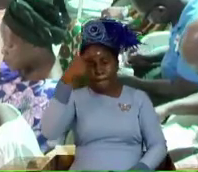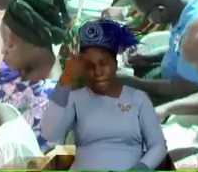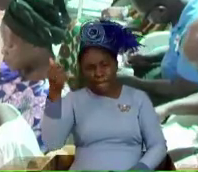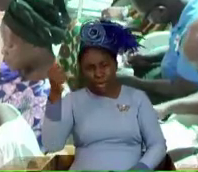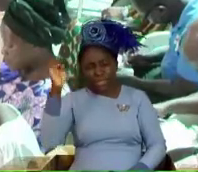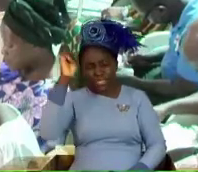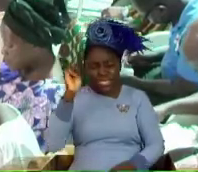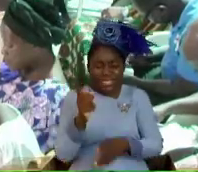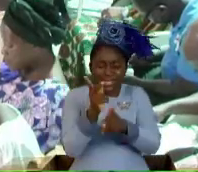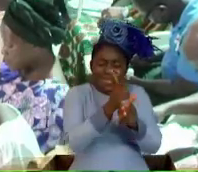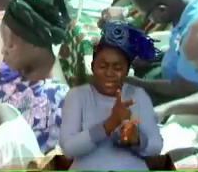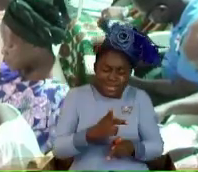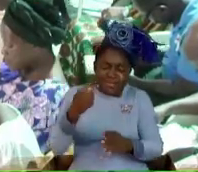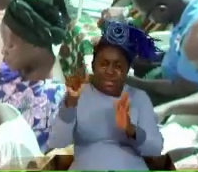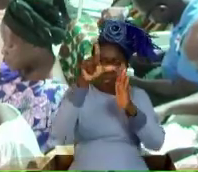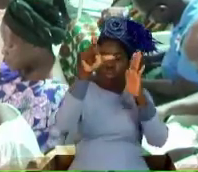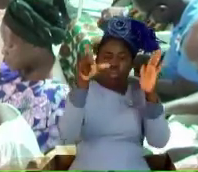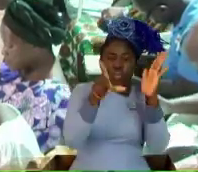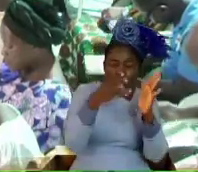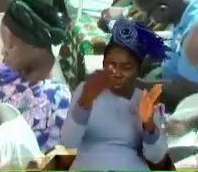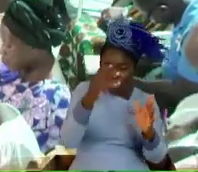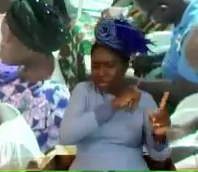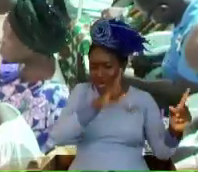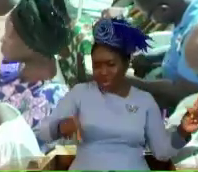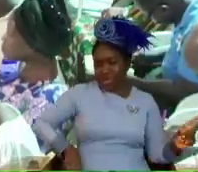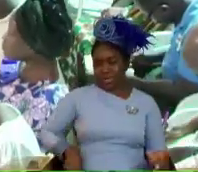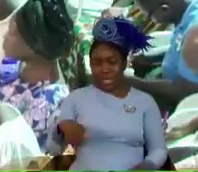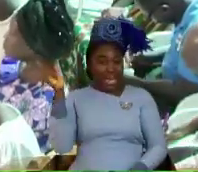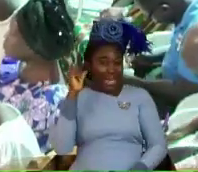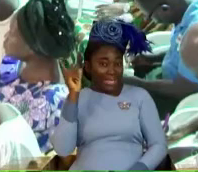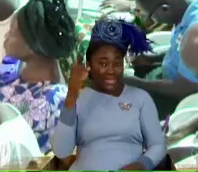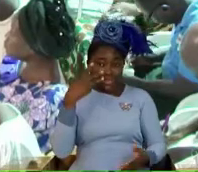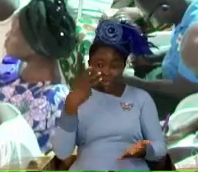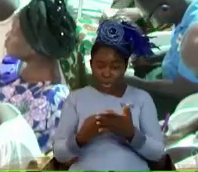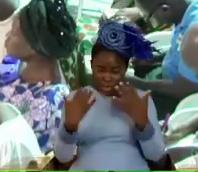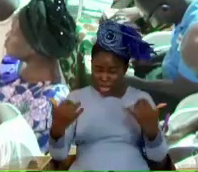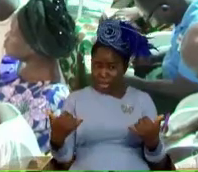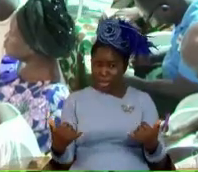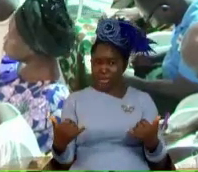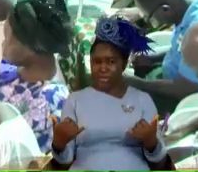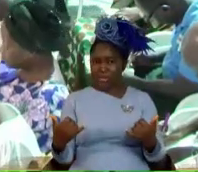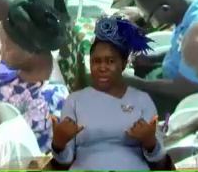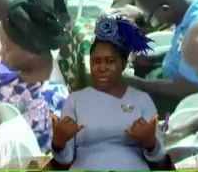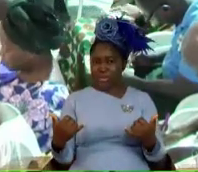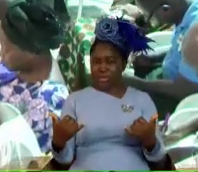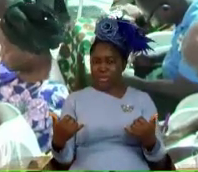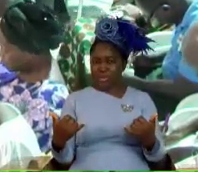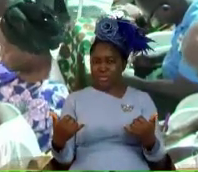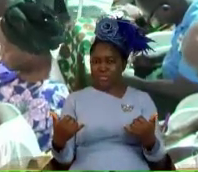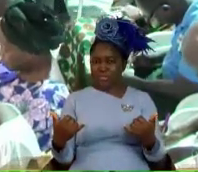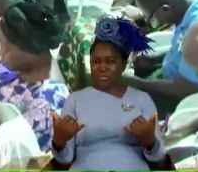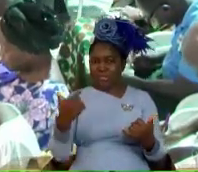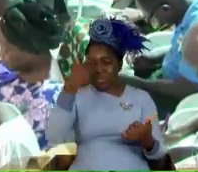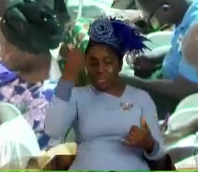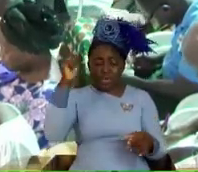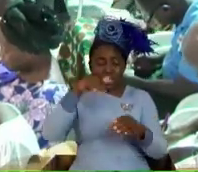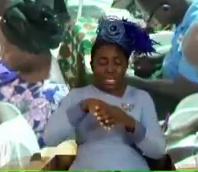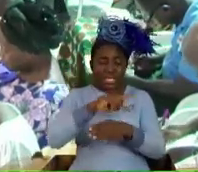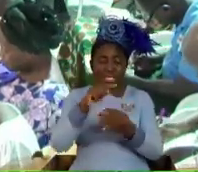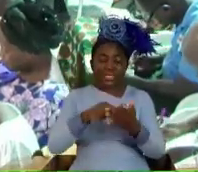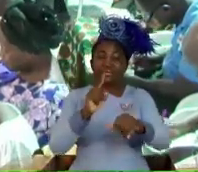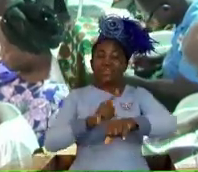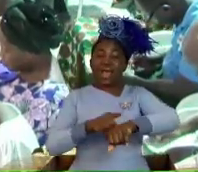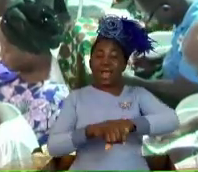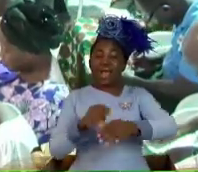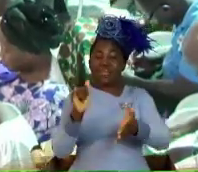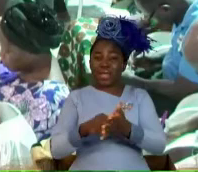precept. Listen very carefully. Especially in these times that you